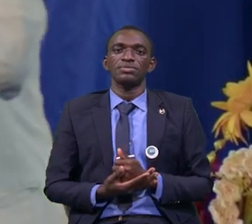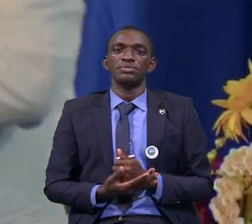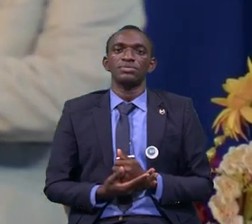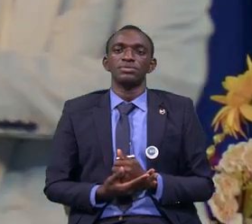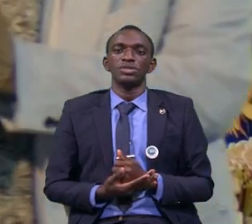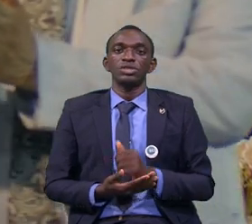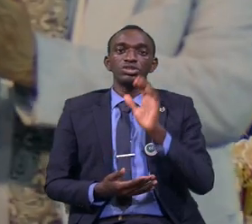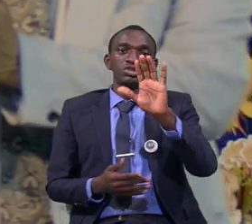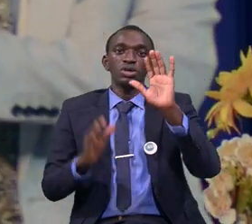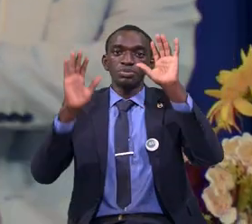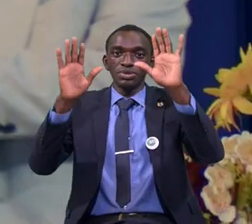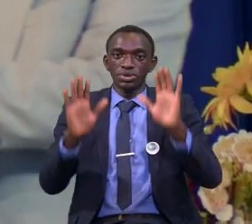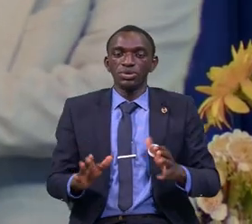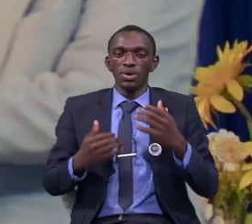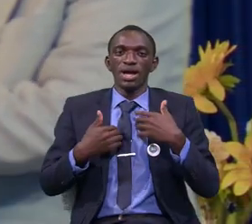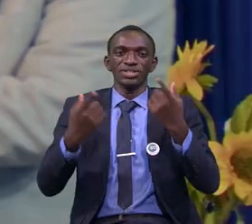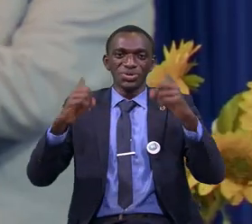Your miracle has come.